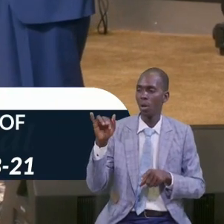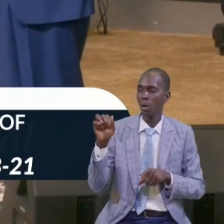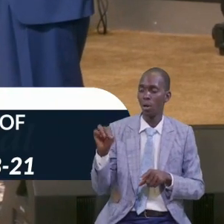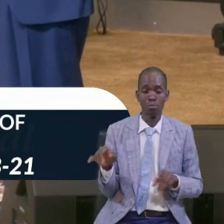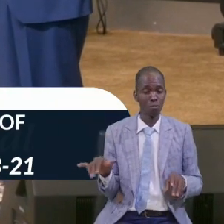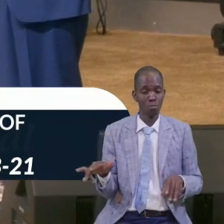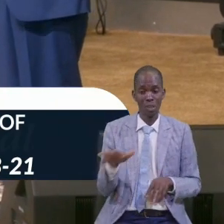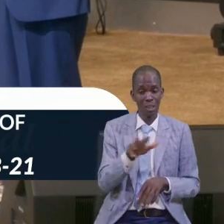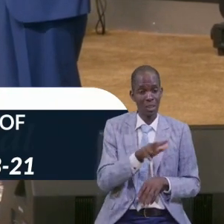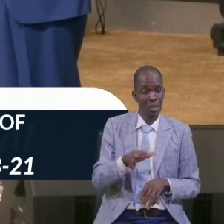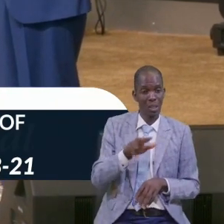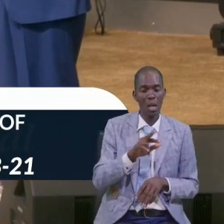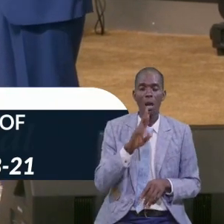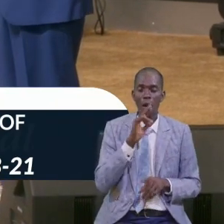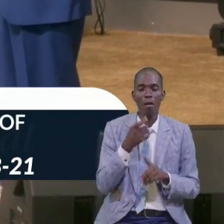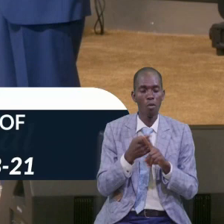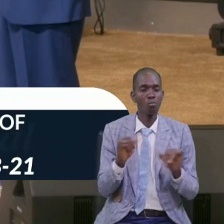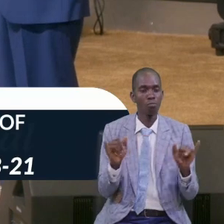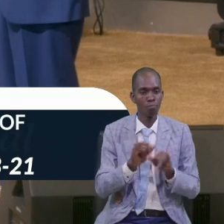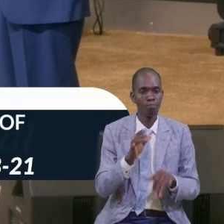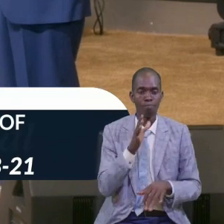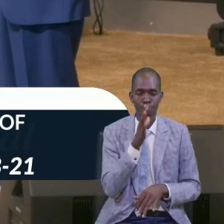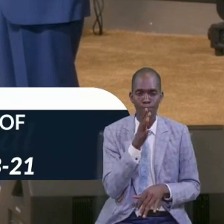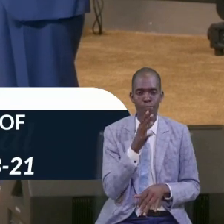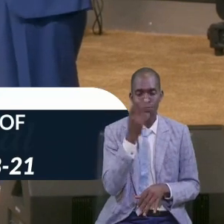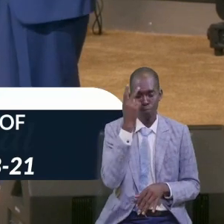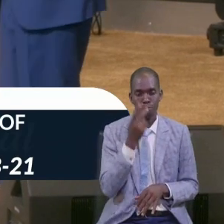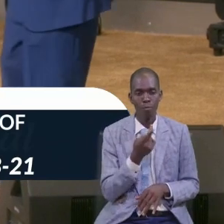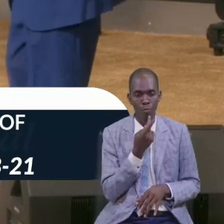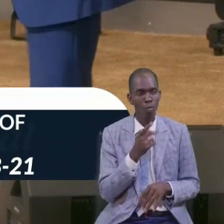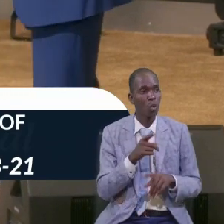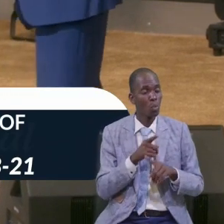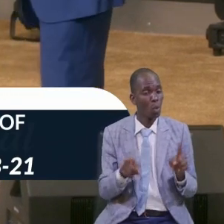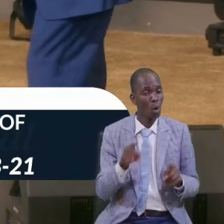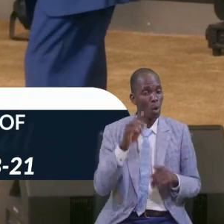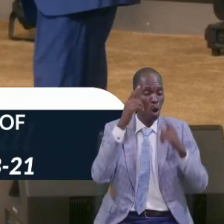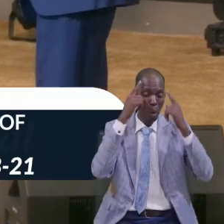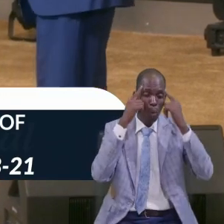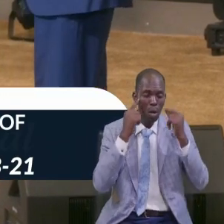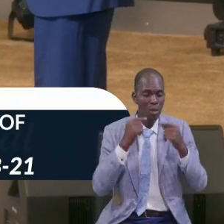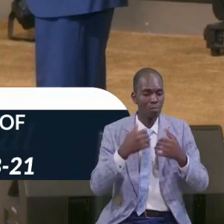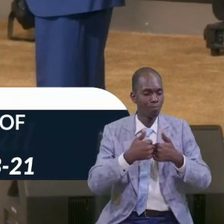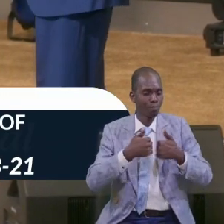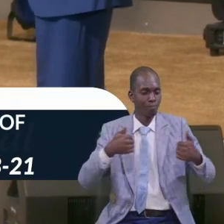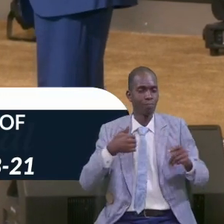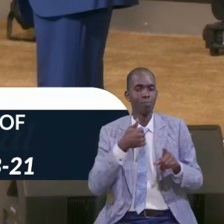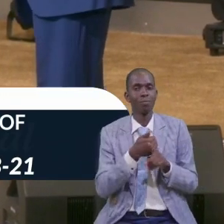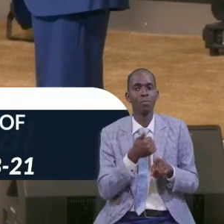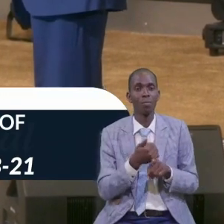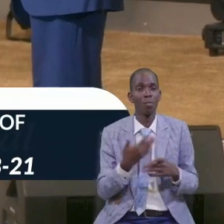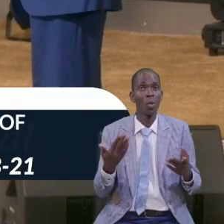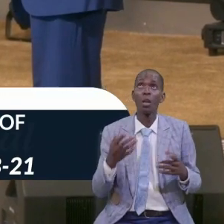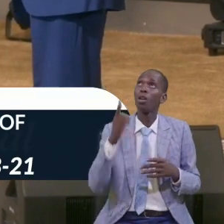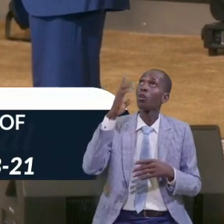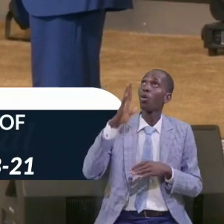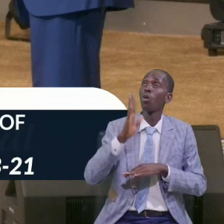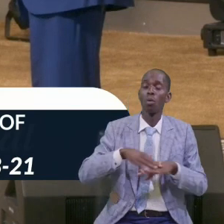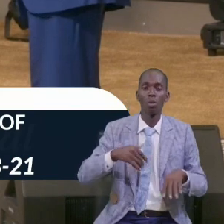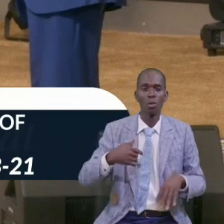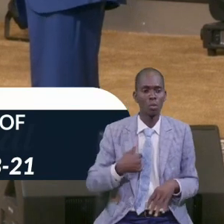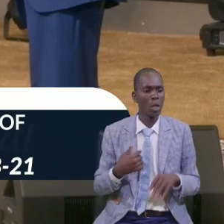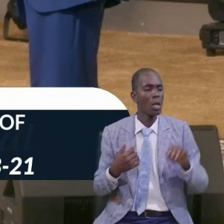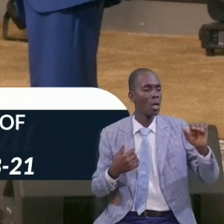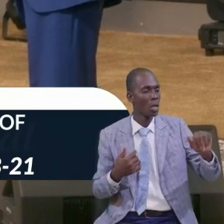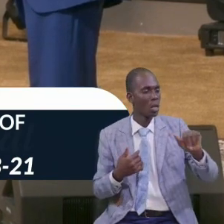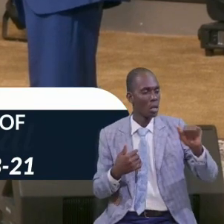but Moses distinguished himself. He said, the Lord called me. I know Aaron is my senior brother,